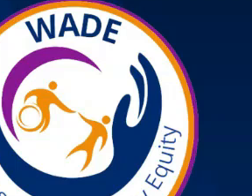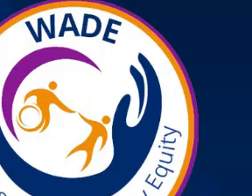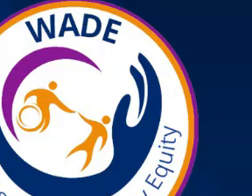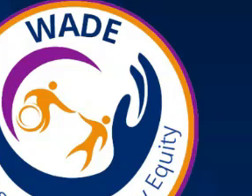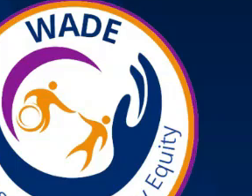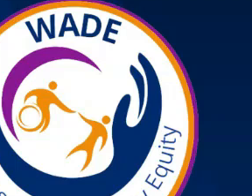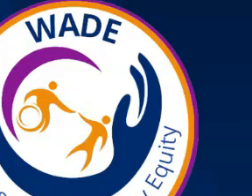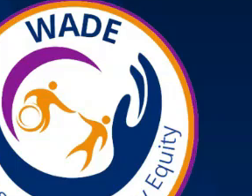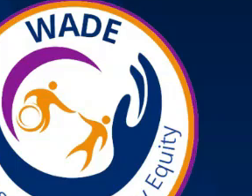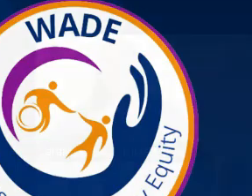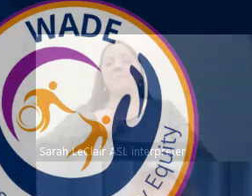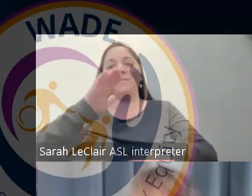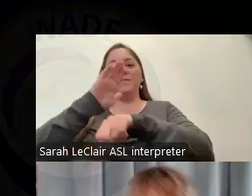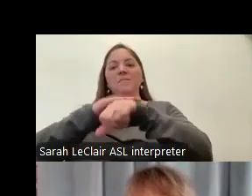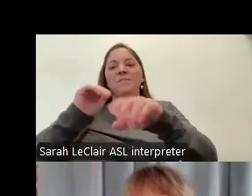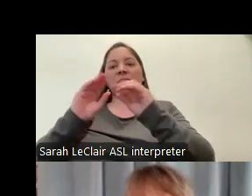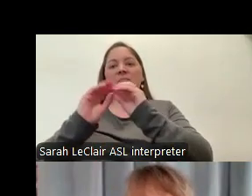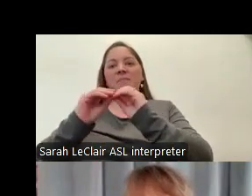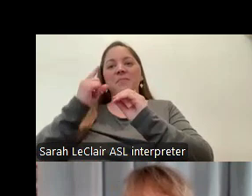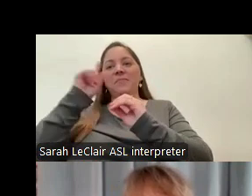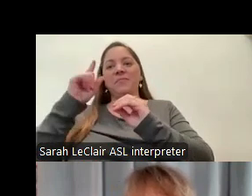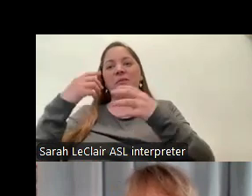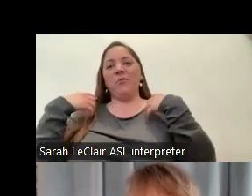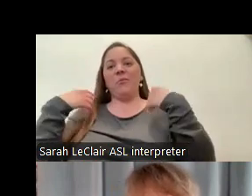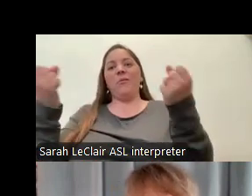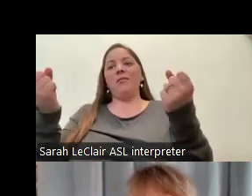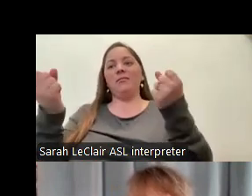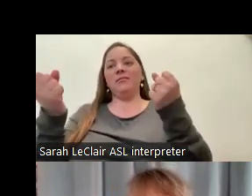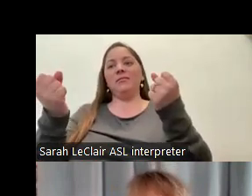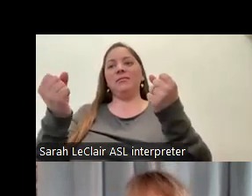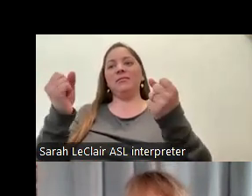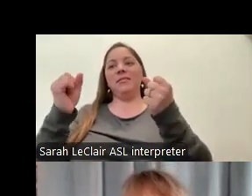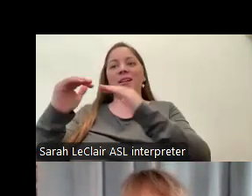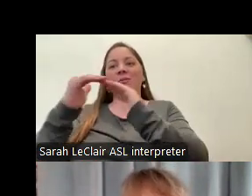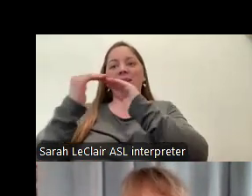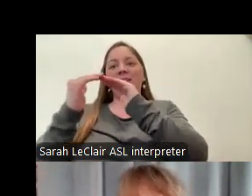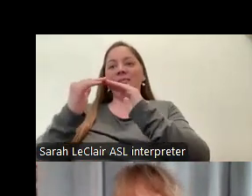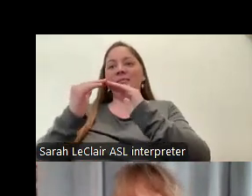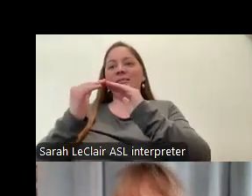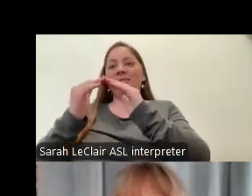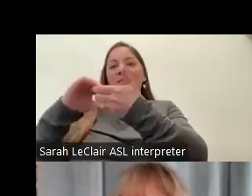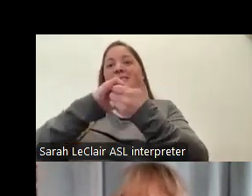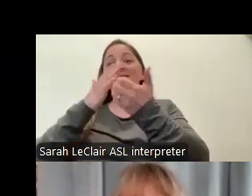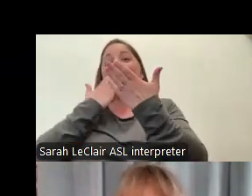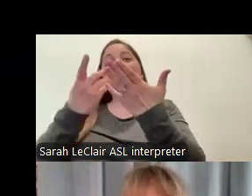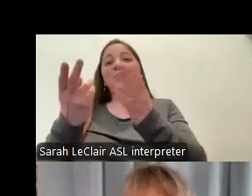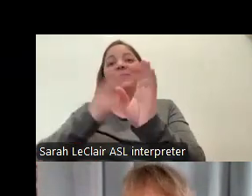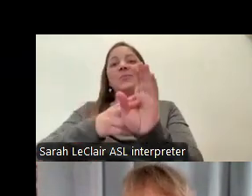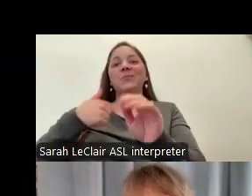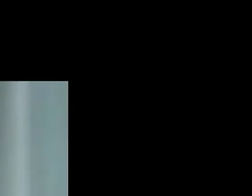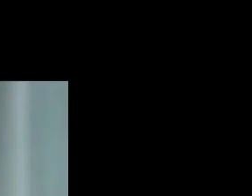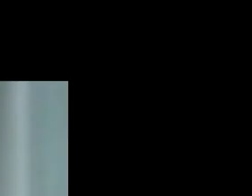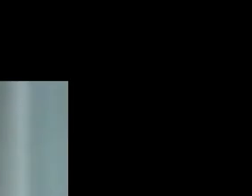So I'm calling this meeting of the Wellness and Disability Equity Alliance together. Thank you, everybody, for joining us as we kick off the